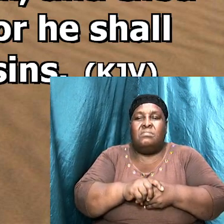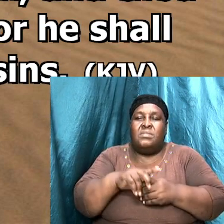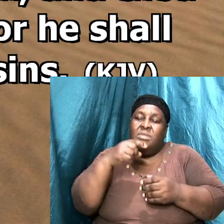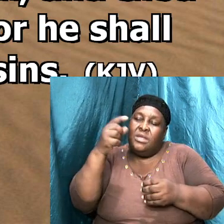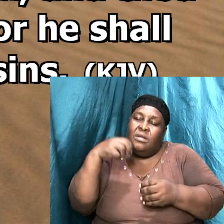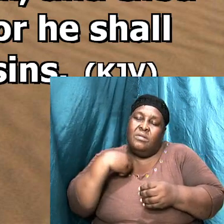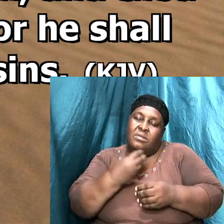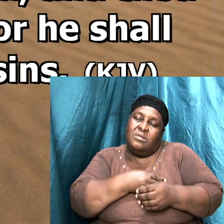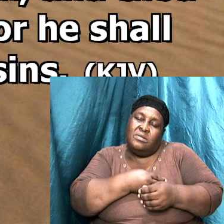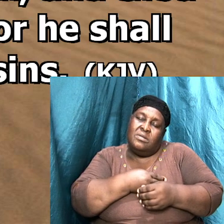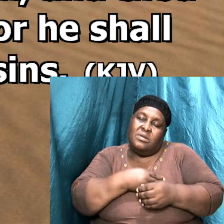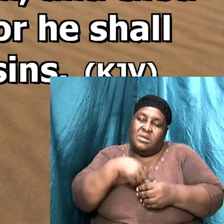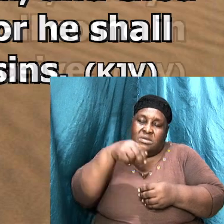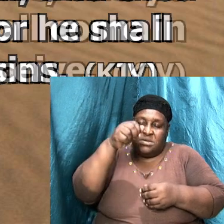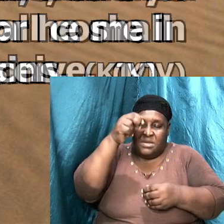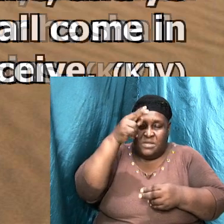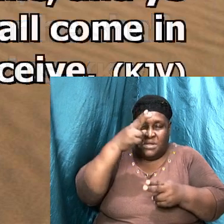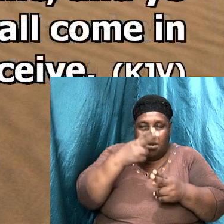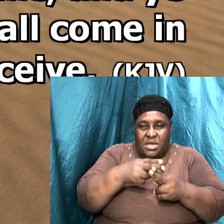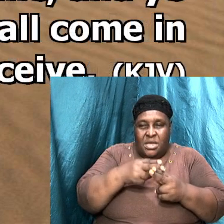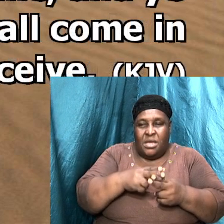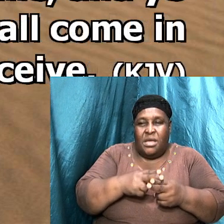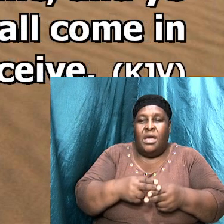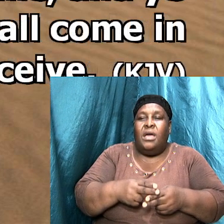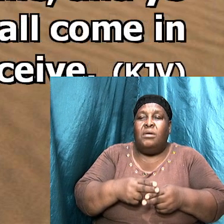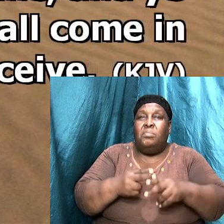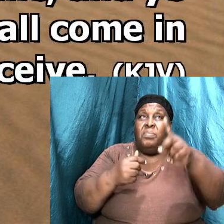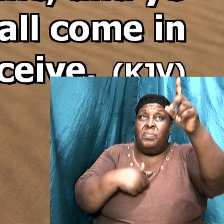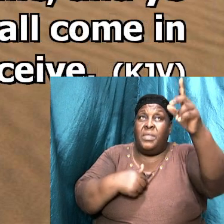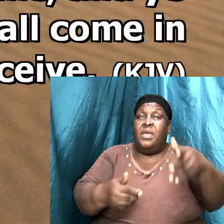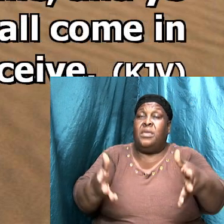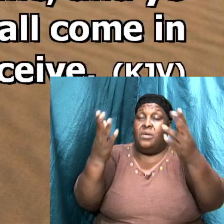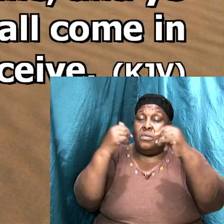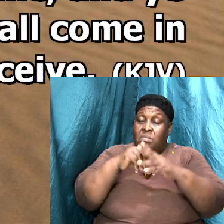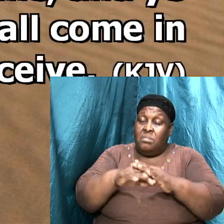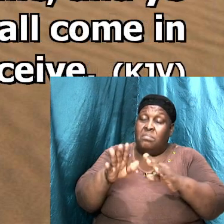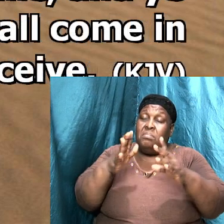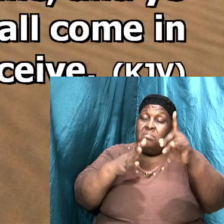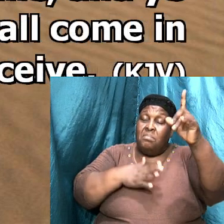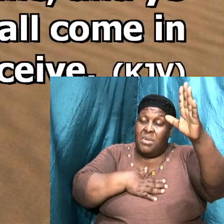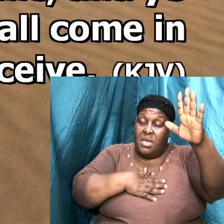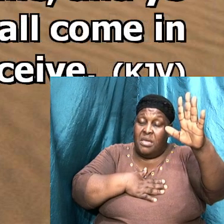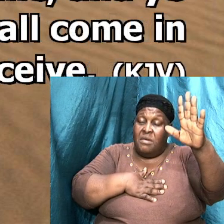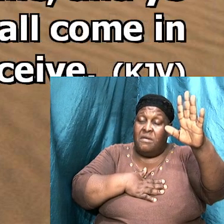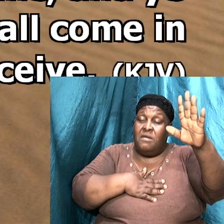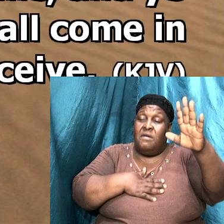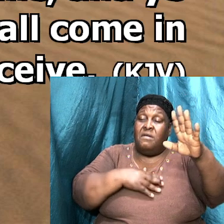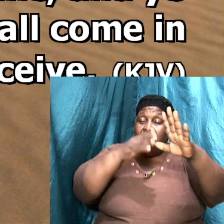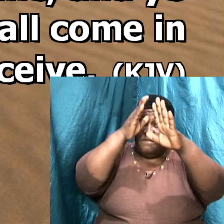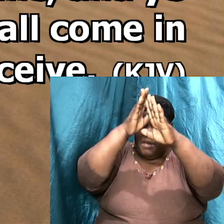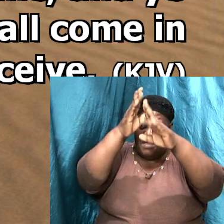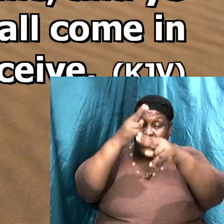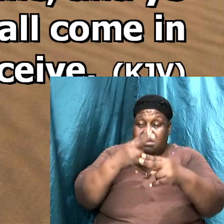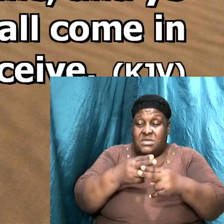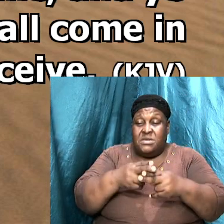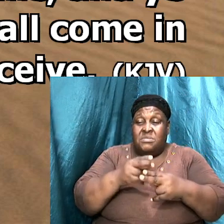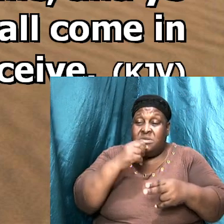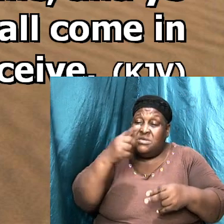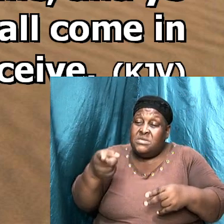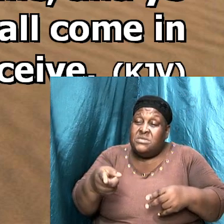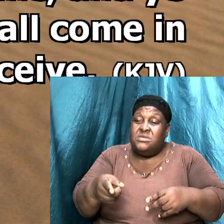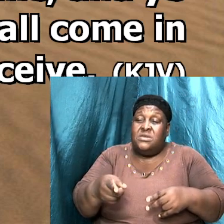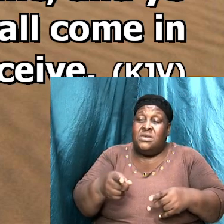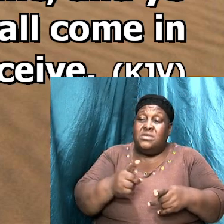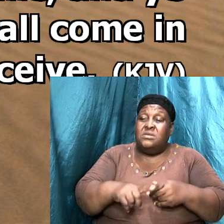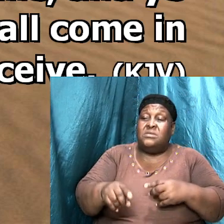name of the Father. Him say, I come in my Father's name. So if he's saying to the disciples that, look here, I